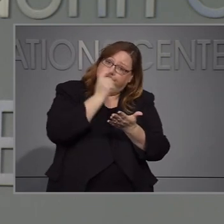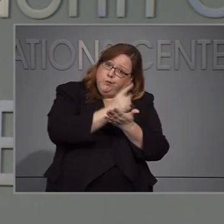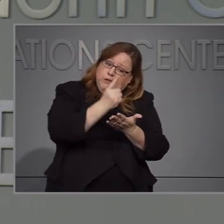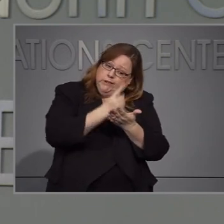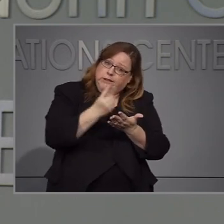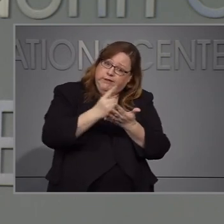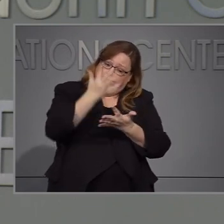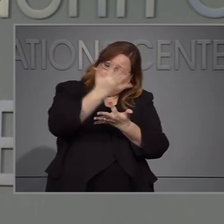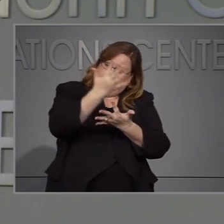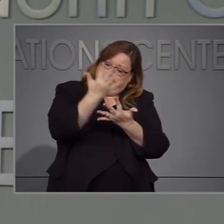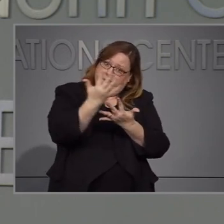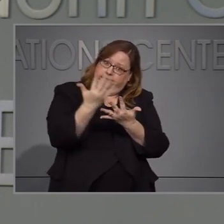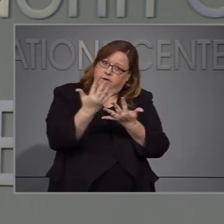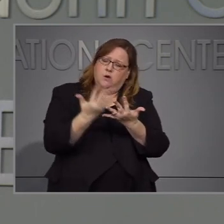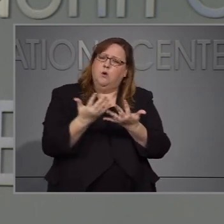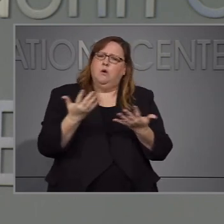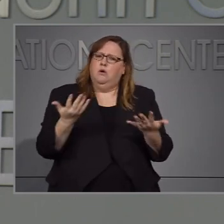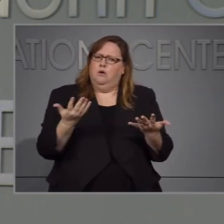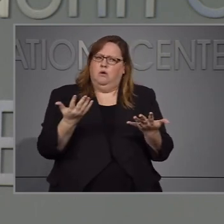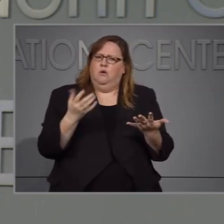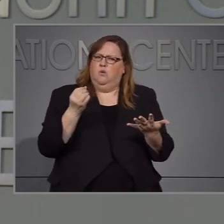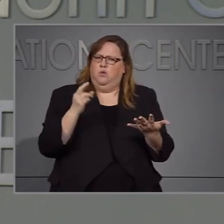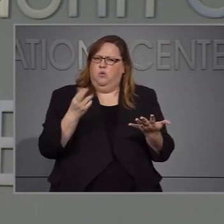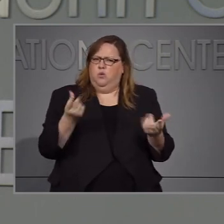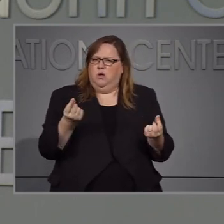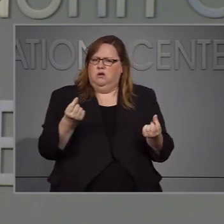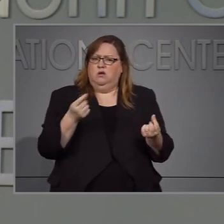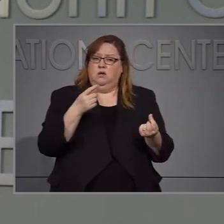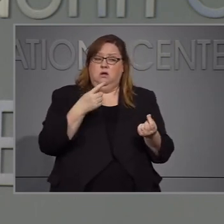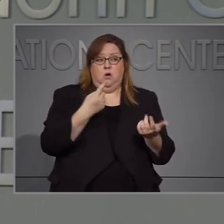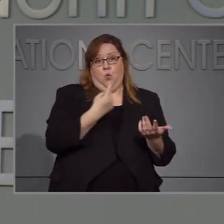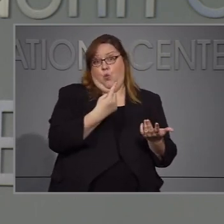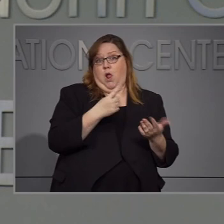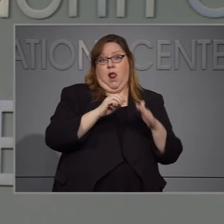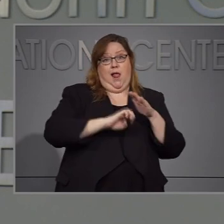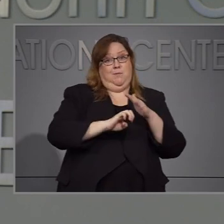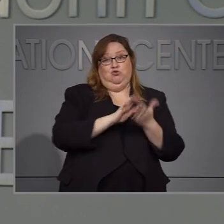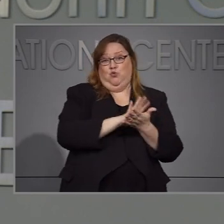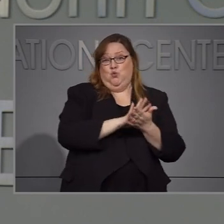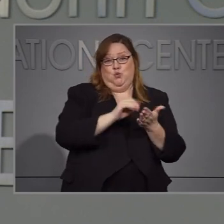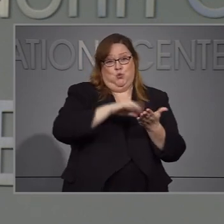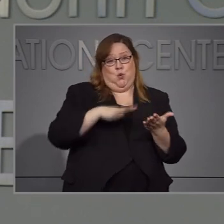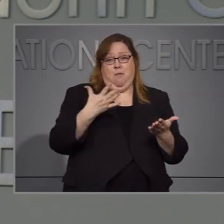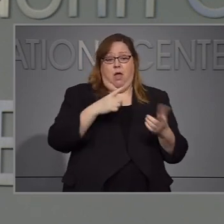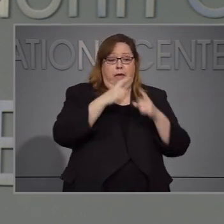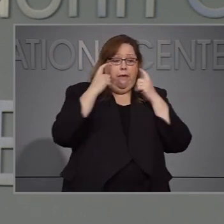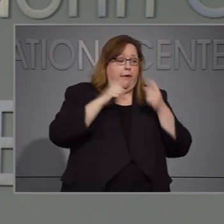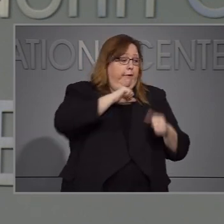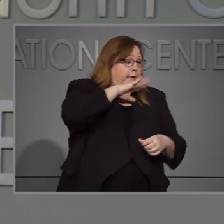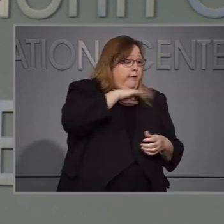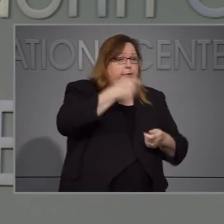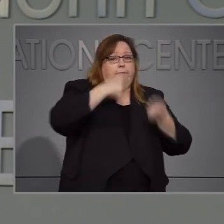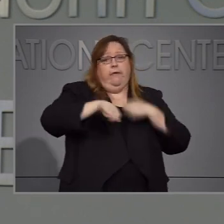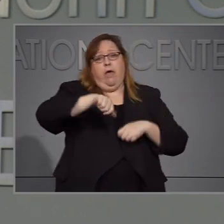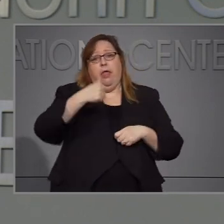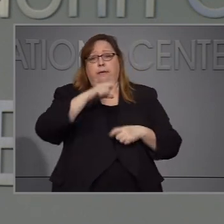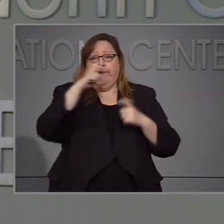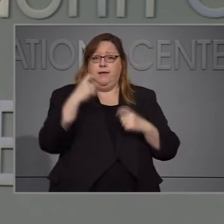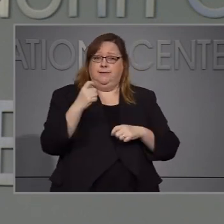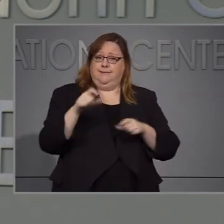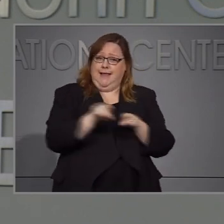elementary school, where students might go through more than one mask a day? So thanks for that question.